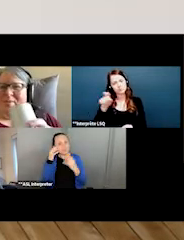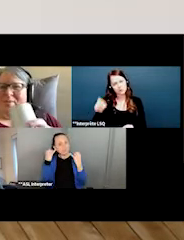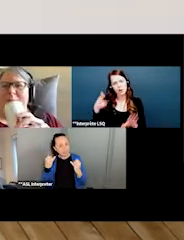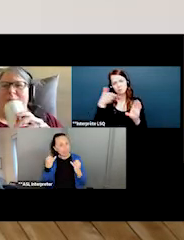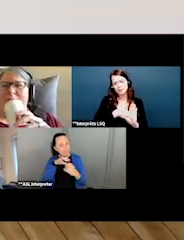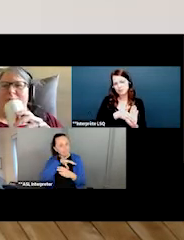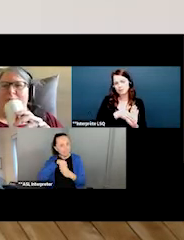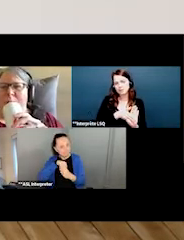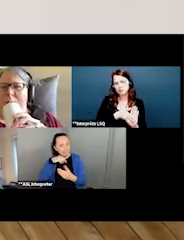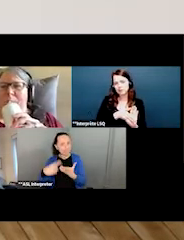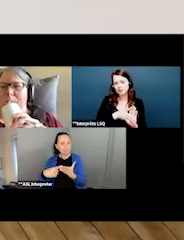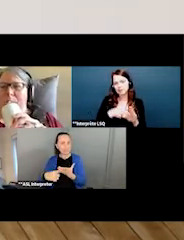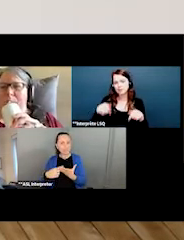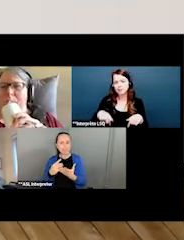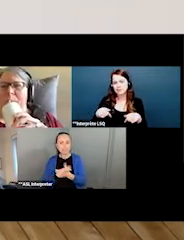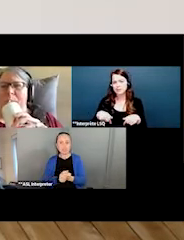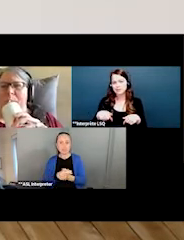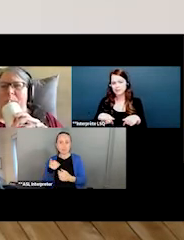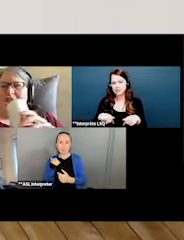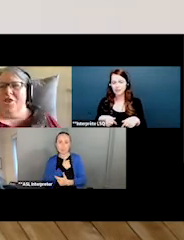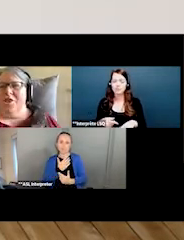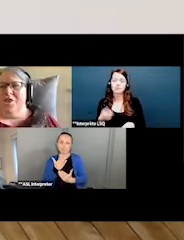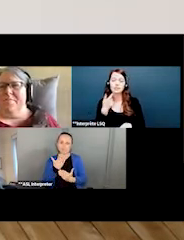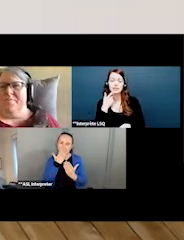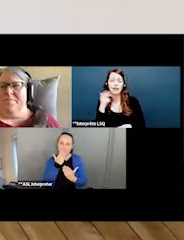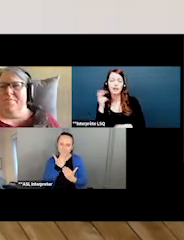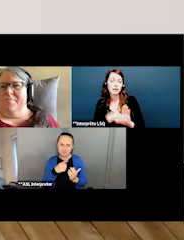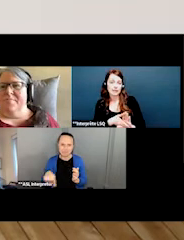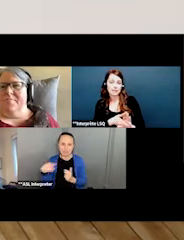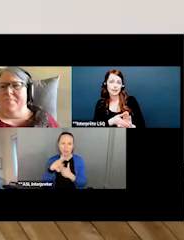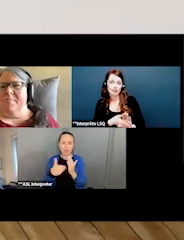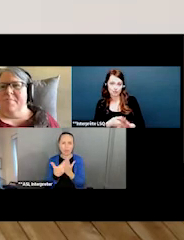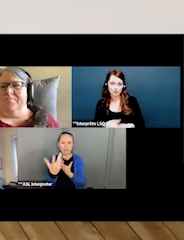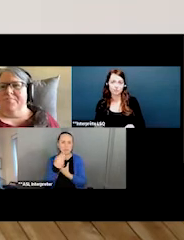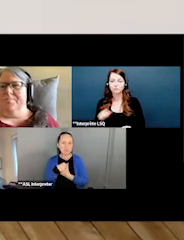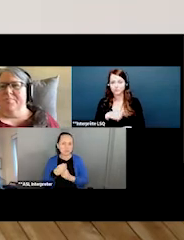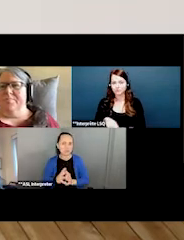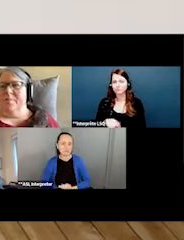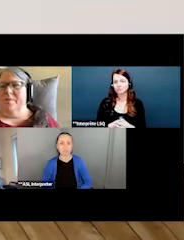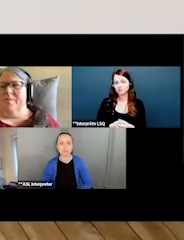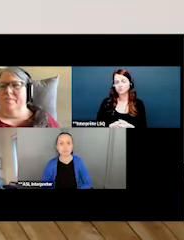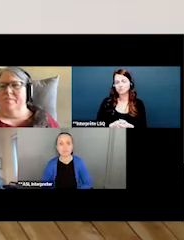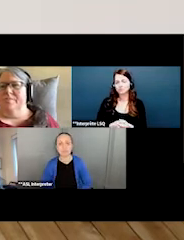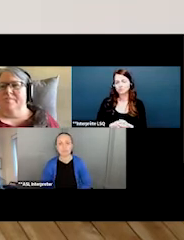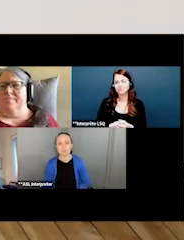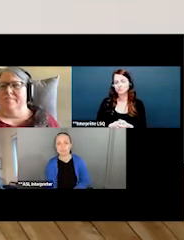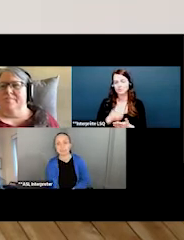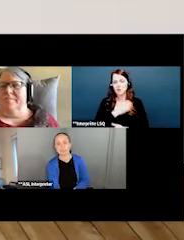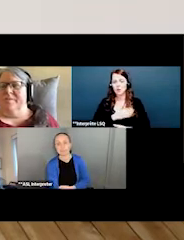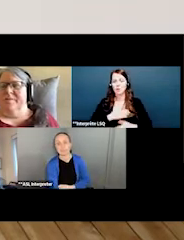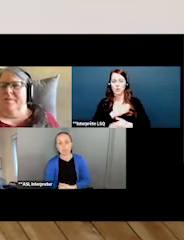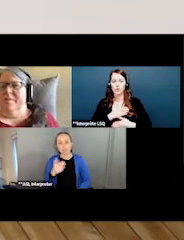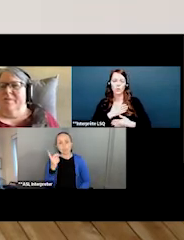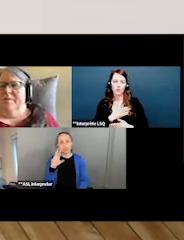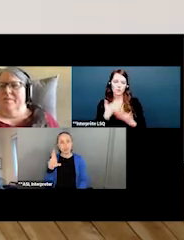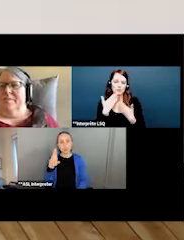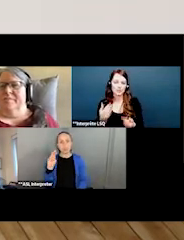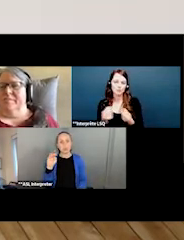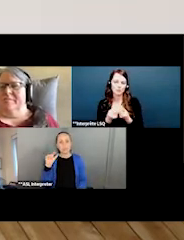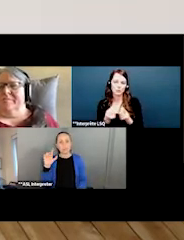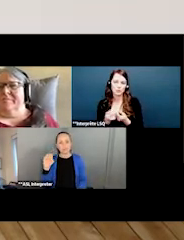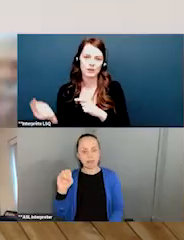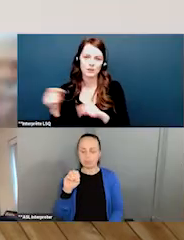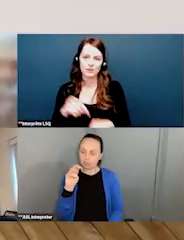taking part in this conversation. So we're grateful to have everyone here. For Dr. Michael Prince.